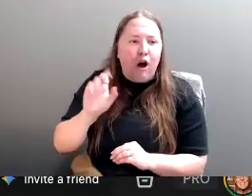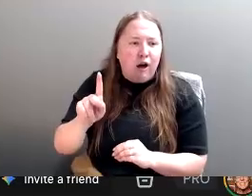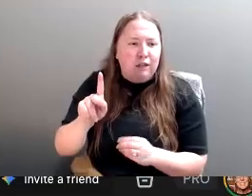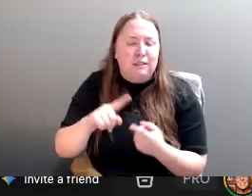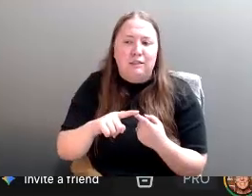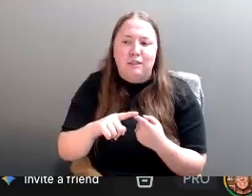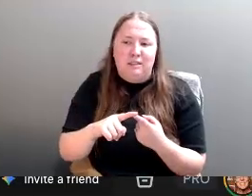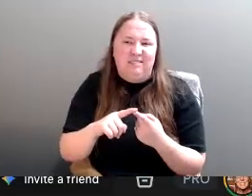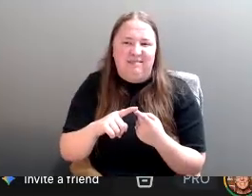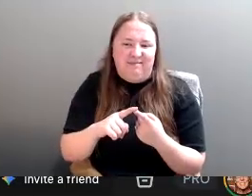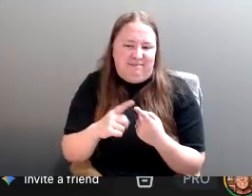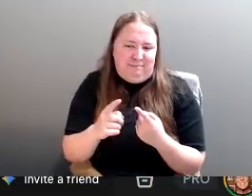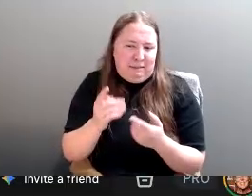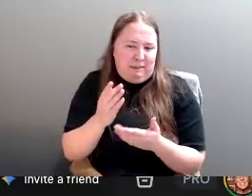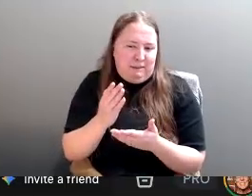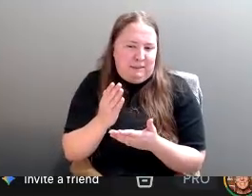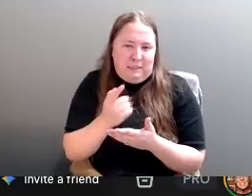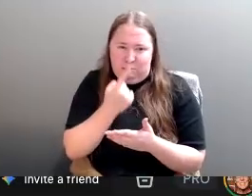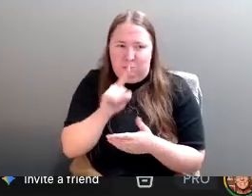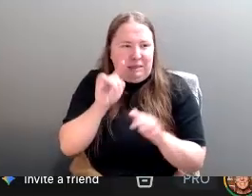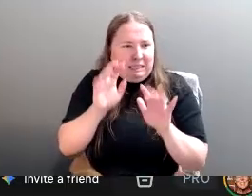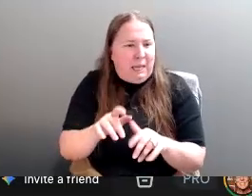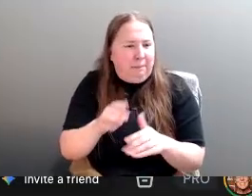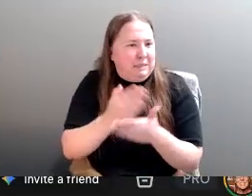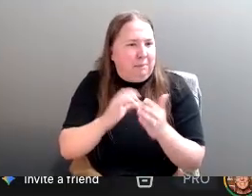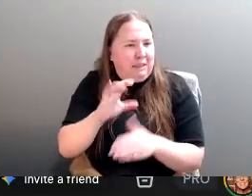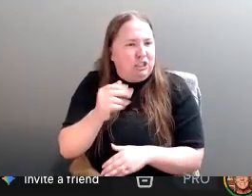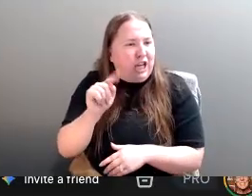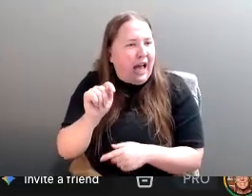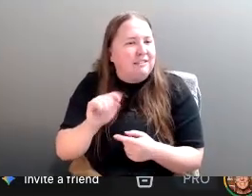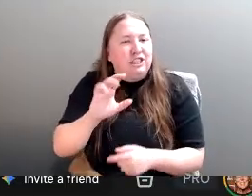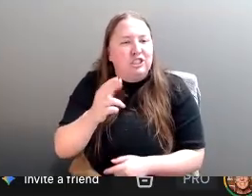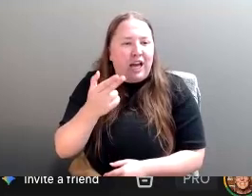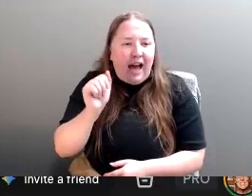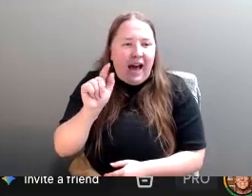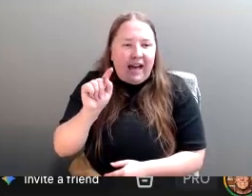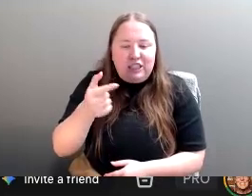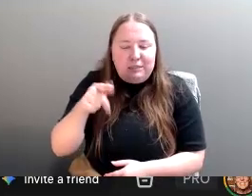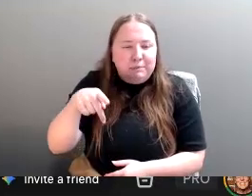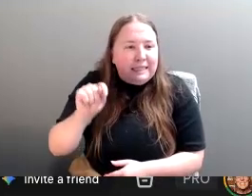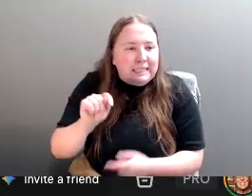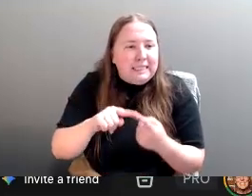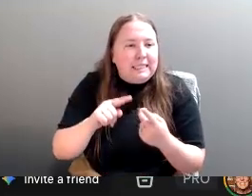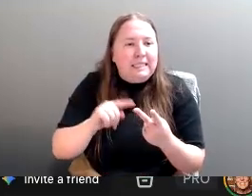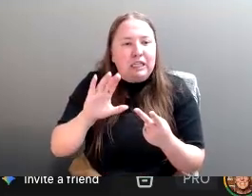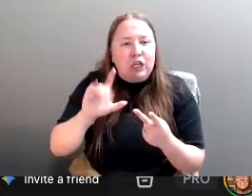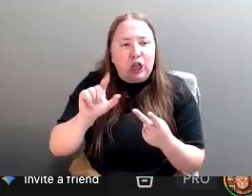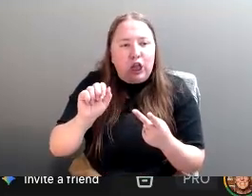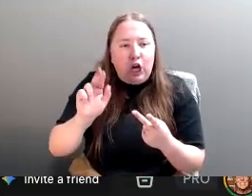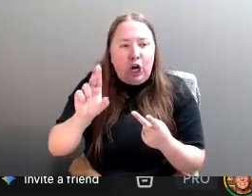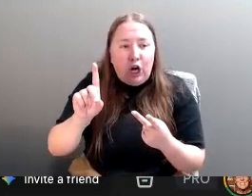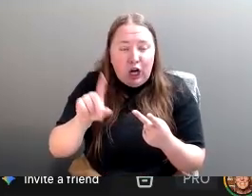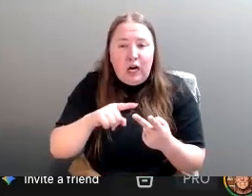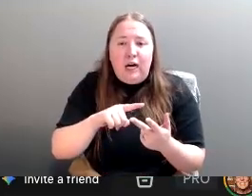if you just type, matter of fact, somebody, if they would just type some of these in, like Chat GPT, the address, Claude, the